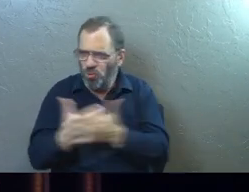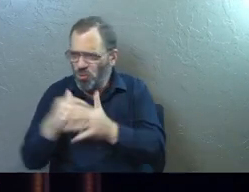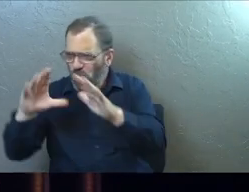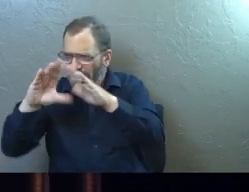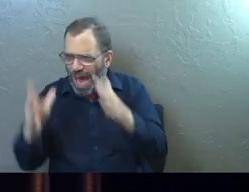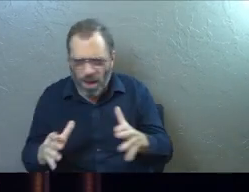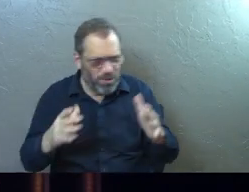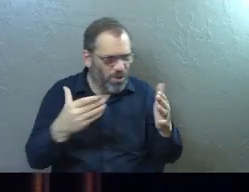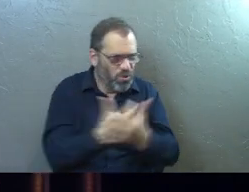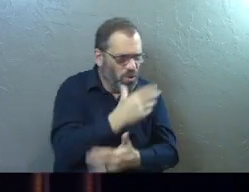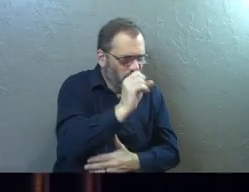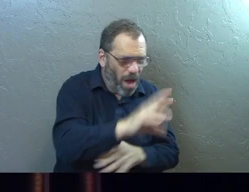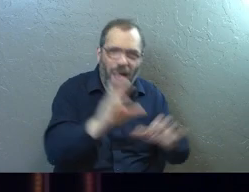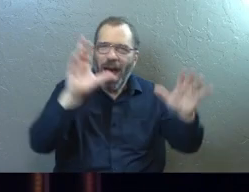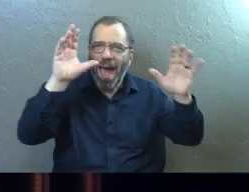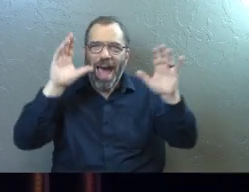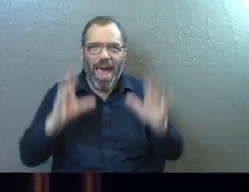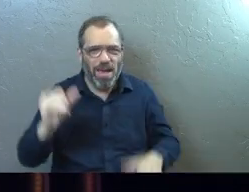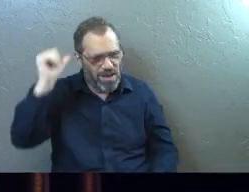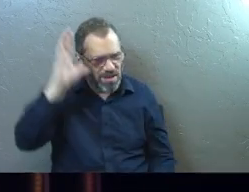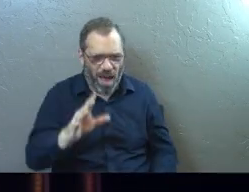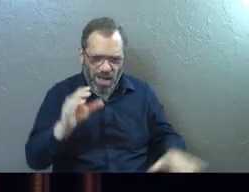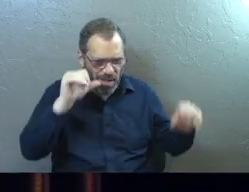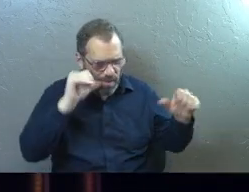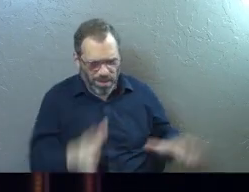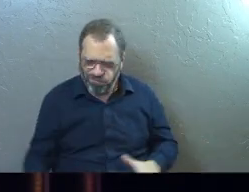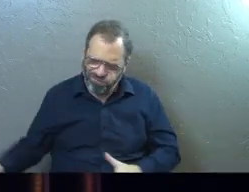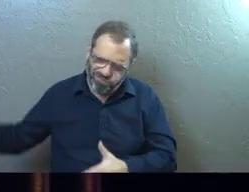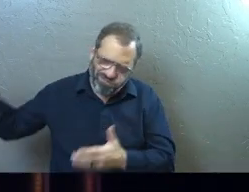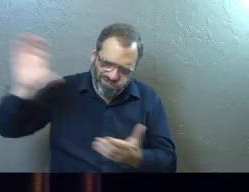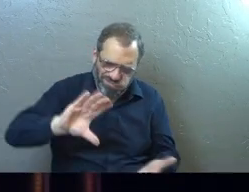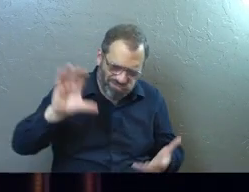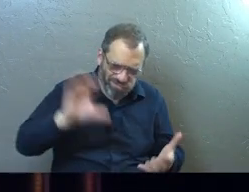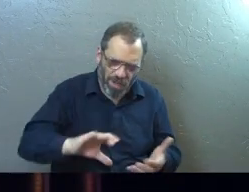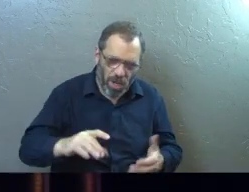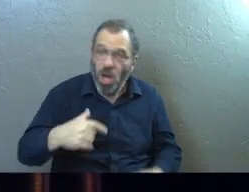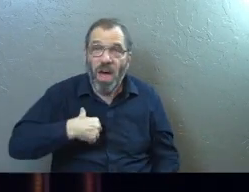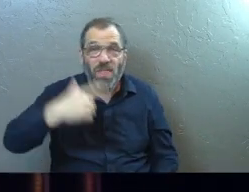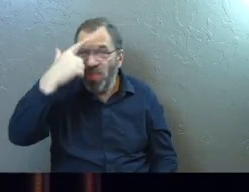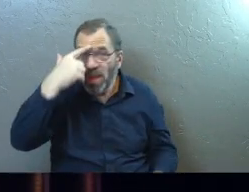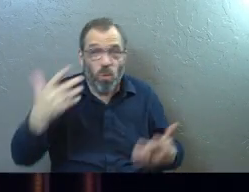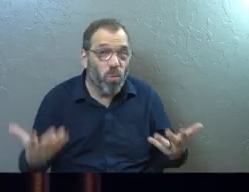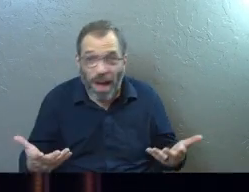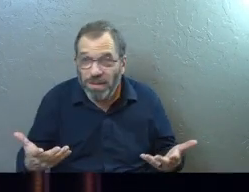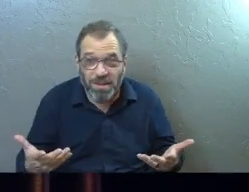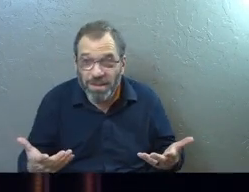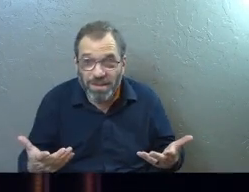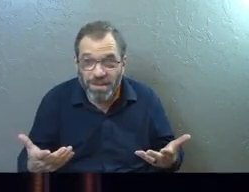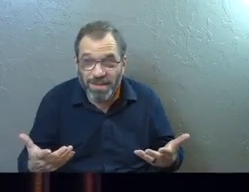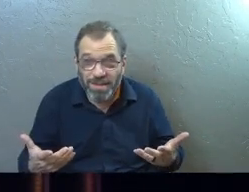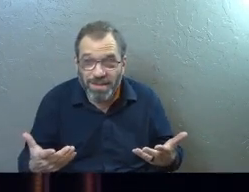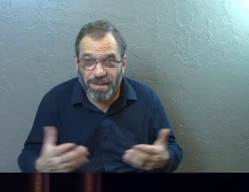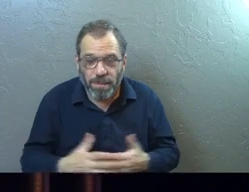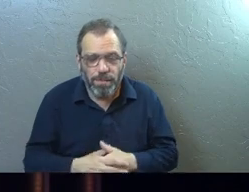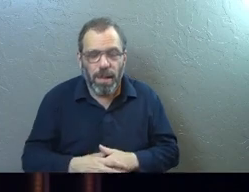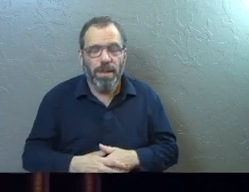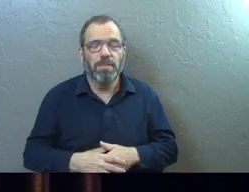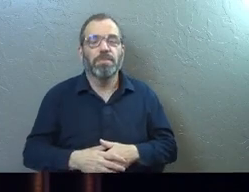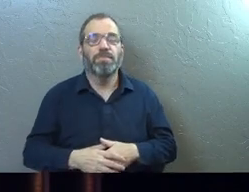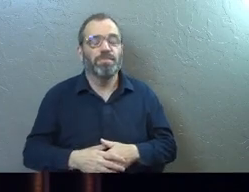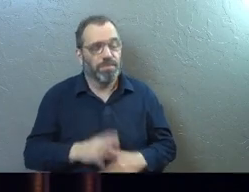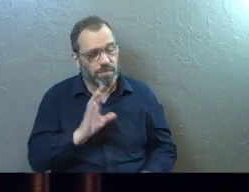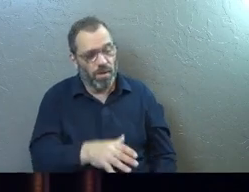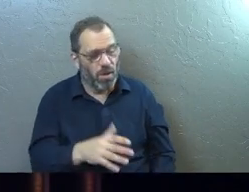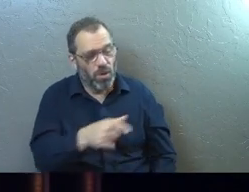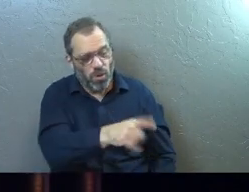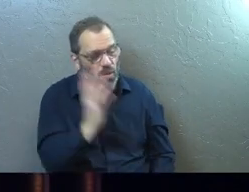house, whatever it is, right? Hey, God's going to pour out his kindness and grace on you. What do you think the angel would say next if you're her? But what he says is you're